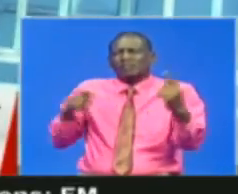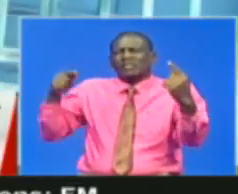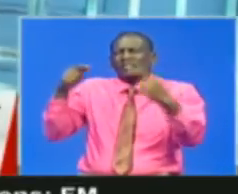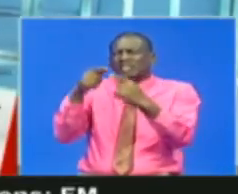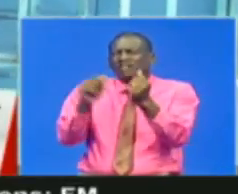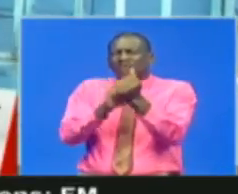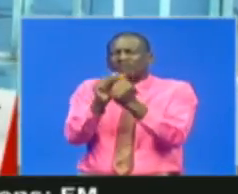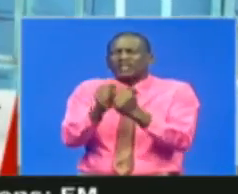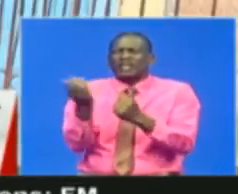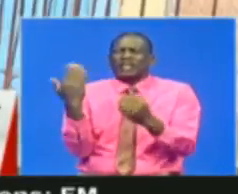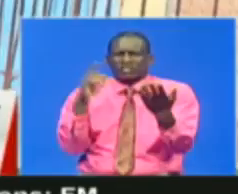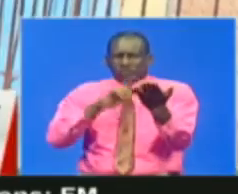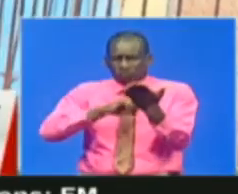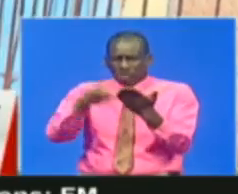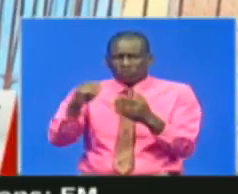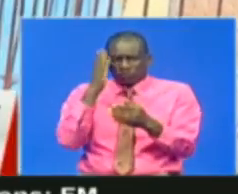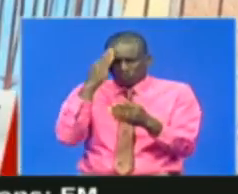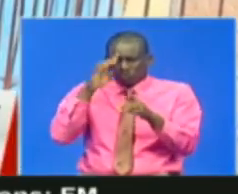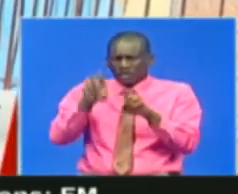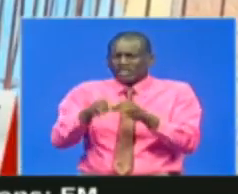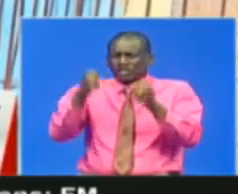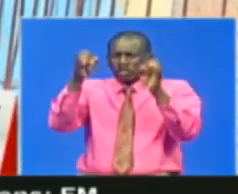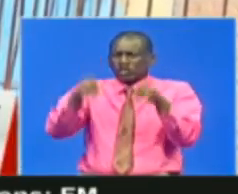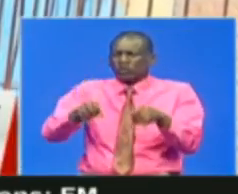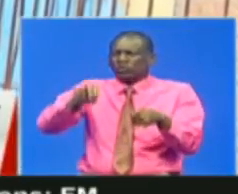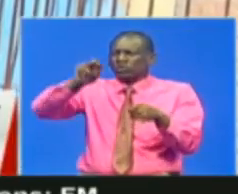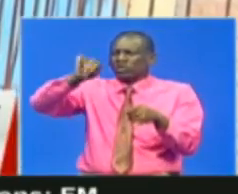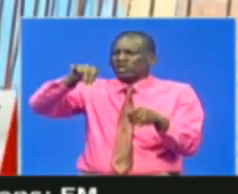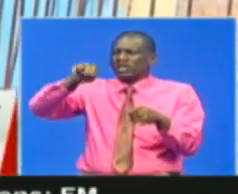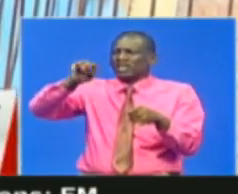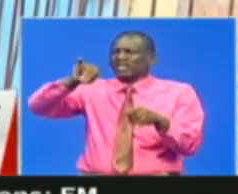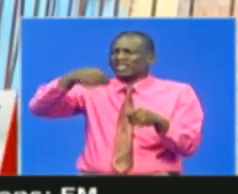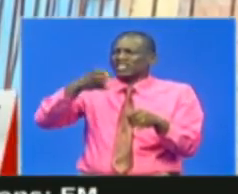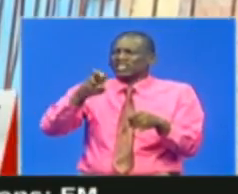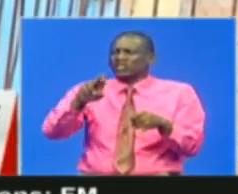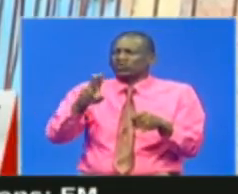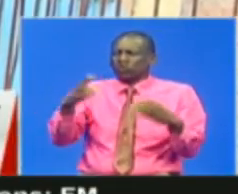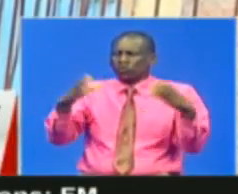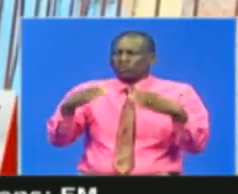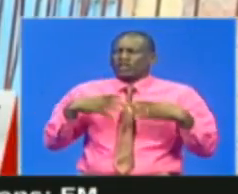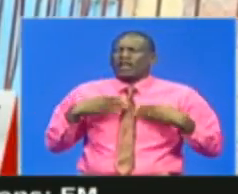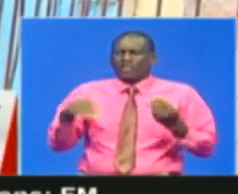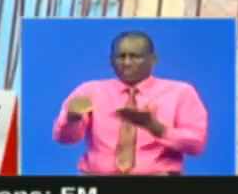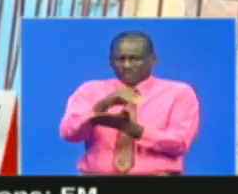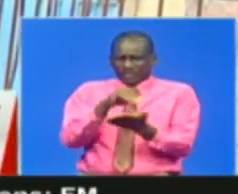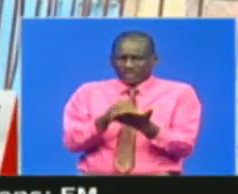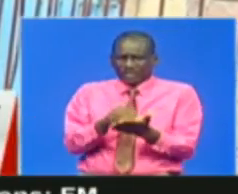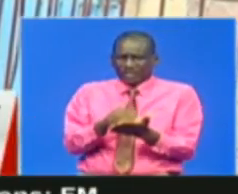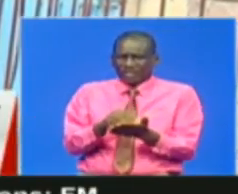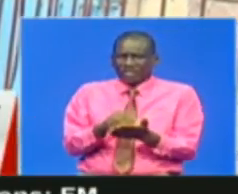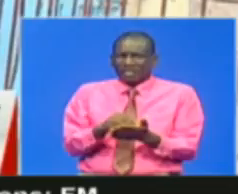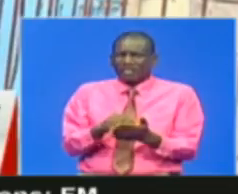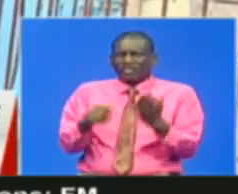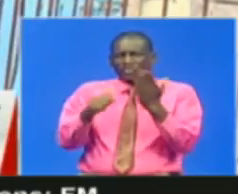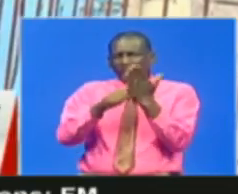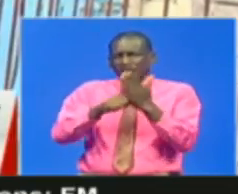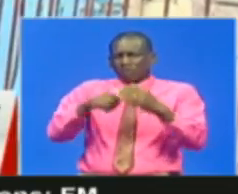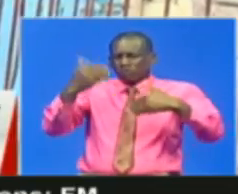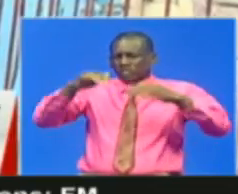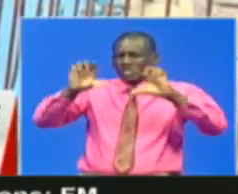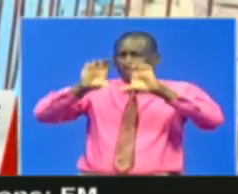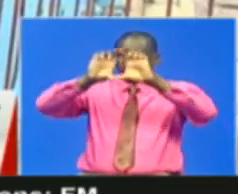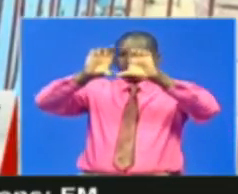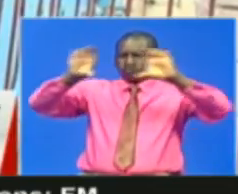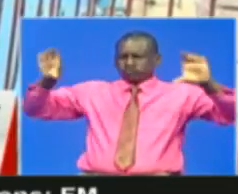week been known as New Njiru Community Health Center. The name had been boldly inscribed close to the roof, but